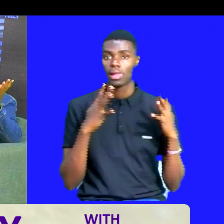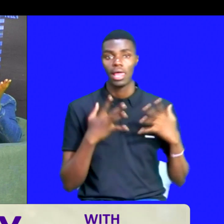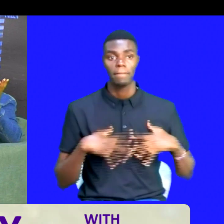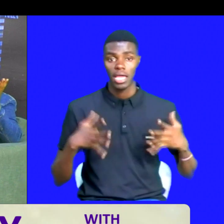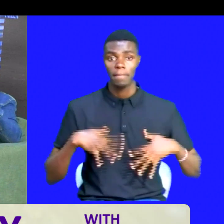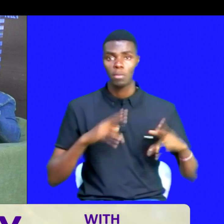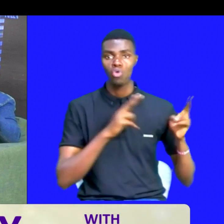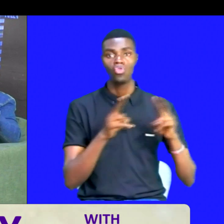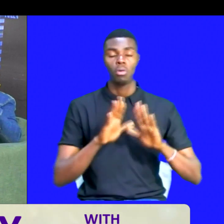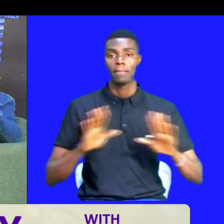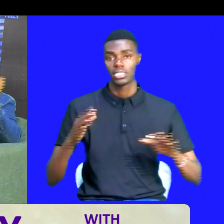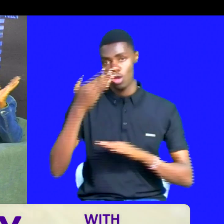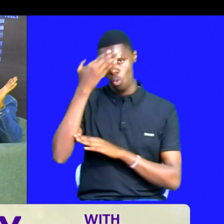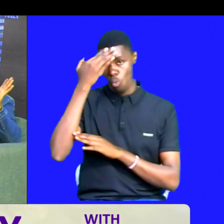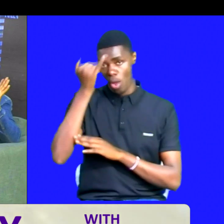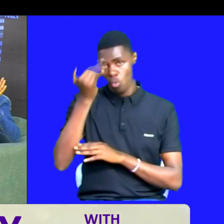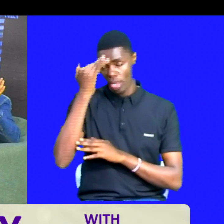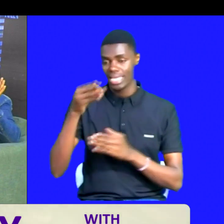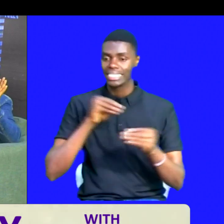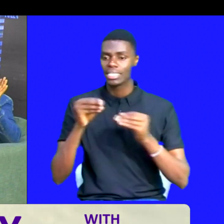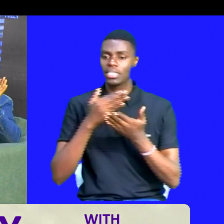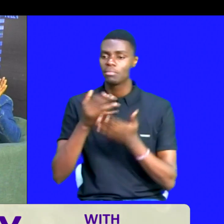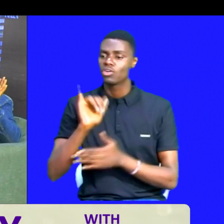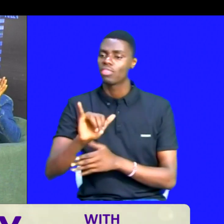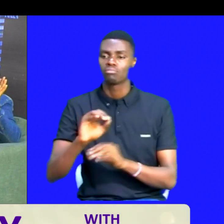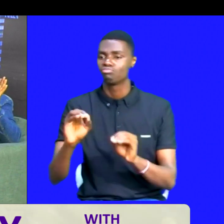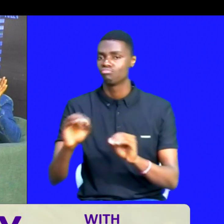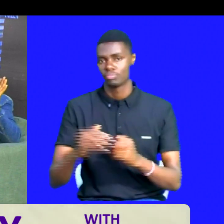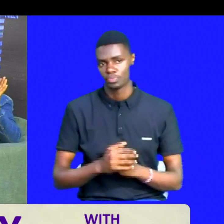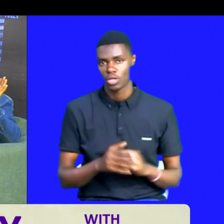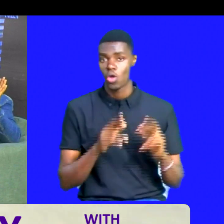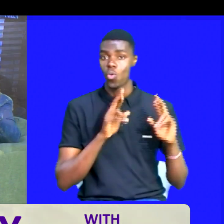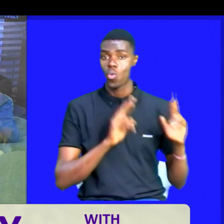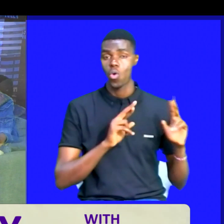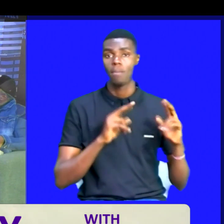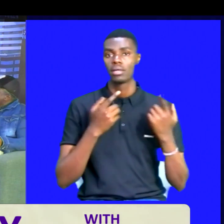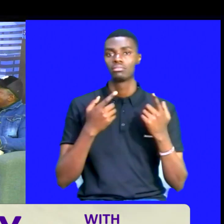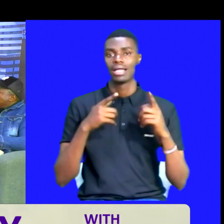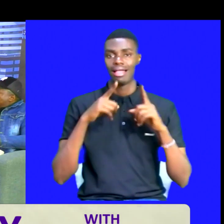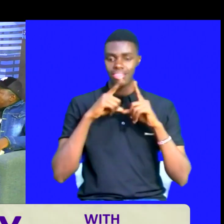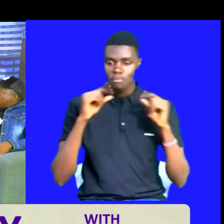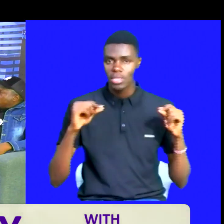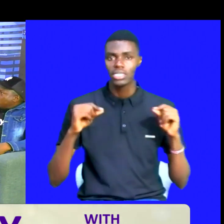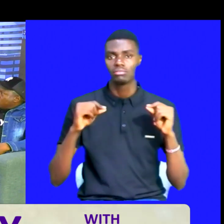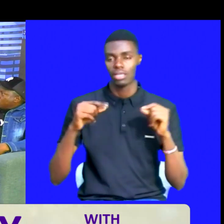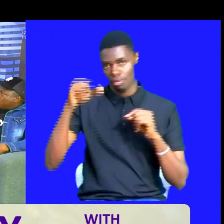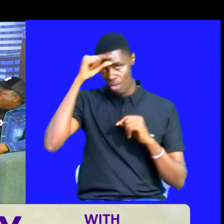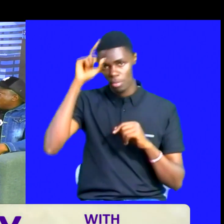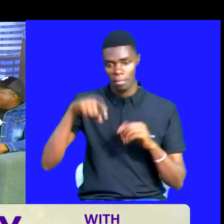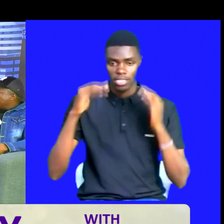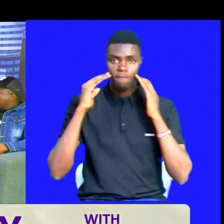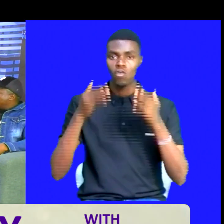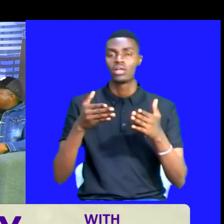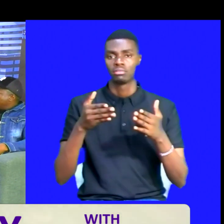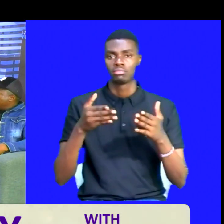able because the disability is not part and parcel of them. okay. Yeah. We're hoping that definitely the message gets out there, and the government should really focus